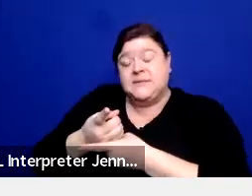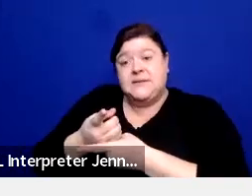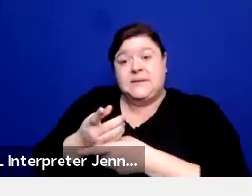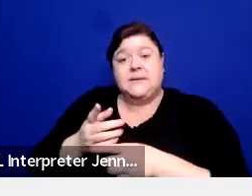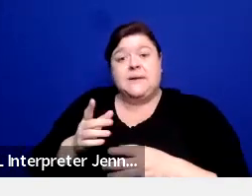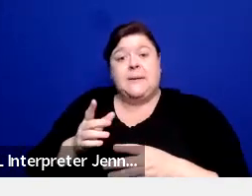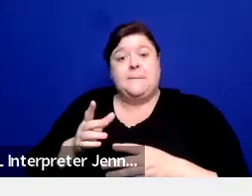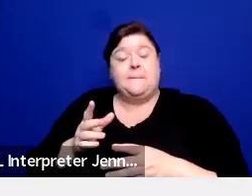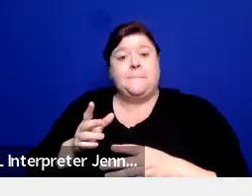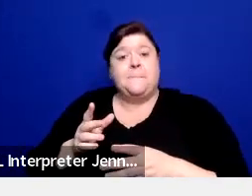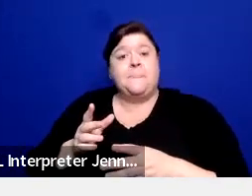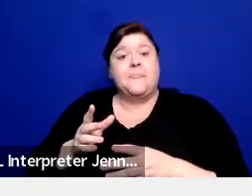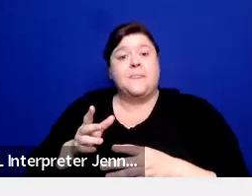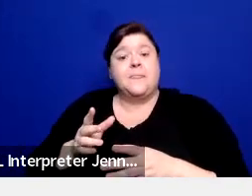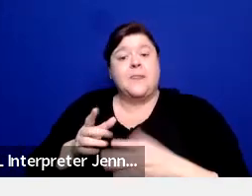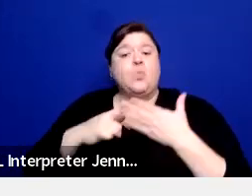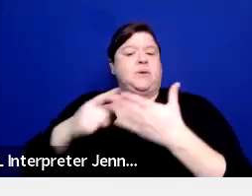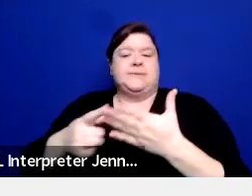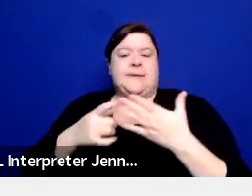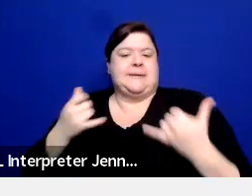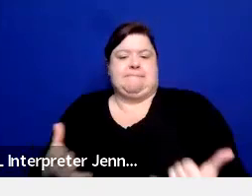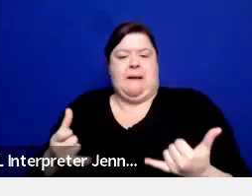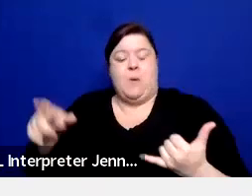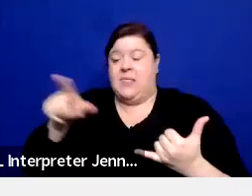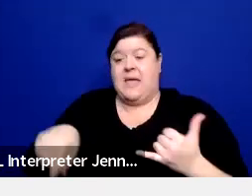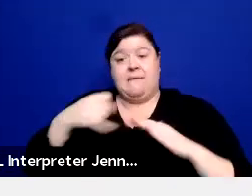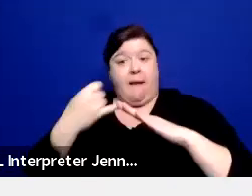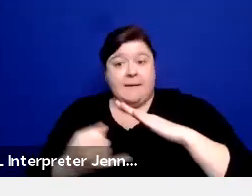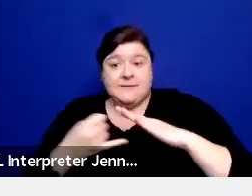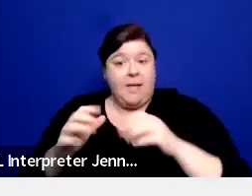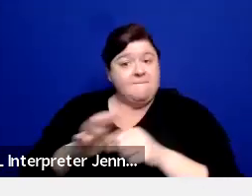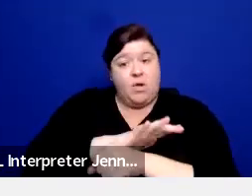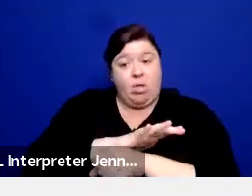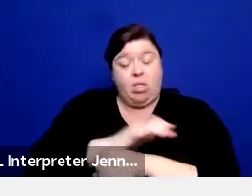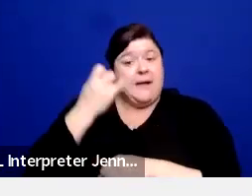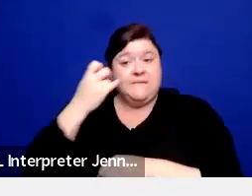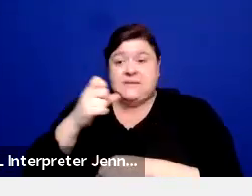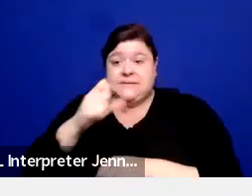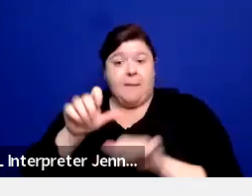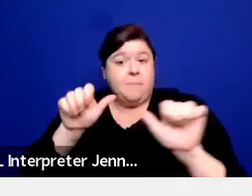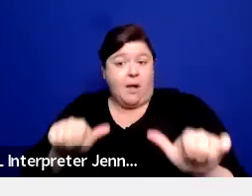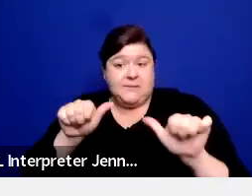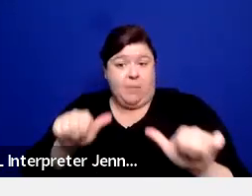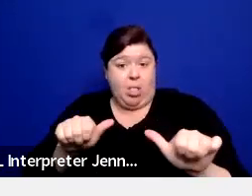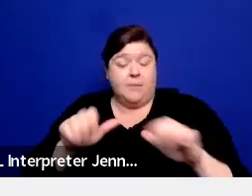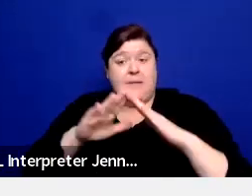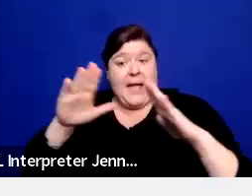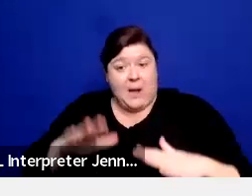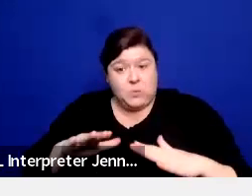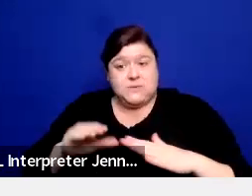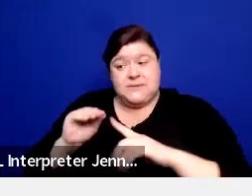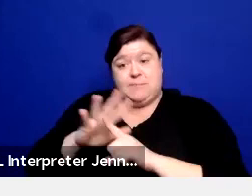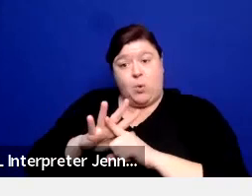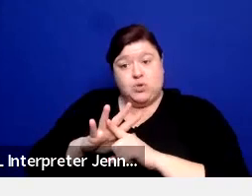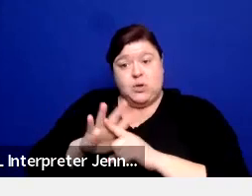talking about as long as they were able to isolate themselves completely, and if that's not possible being a household exposure, then the quarantine